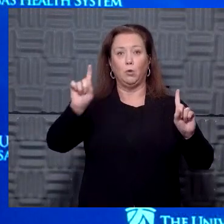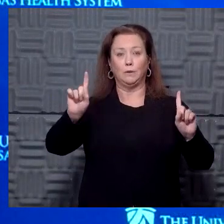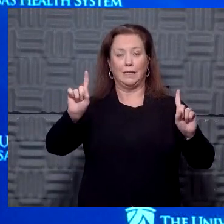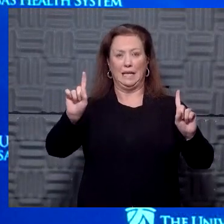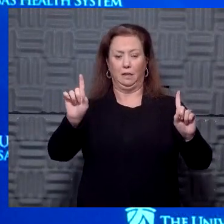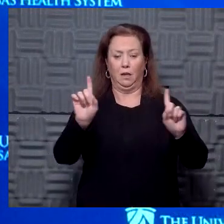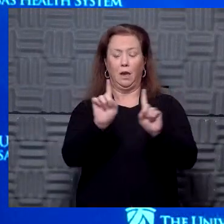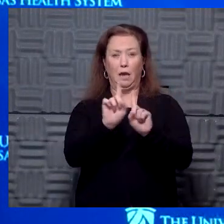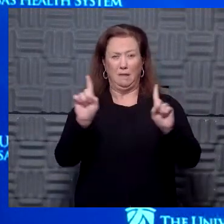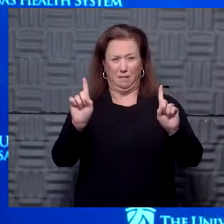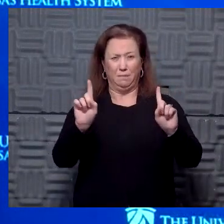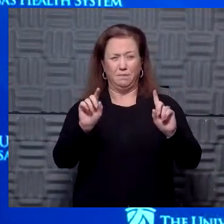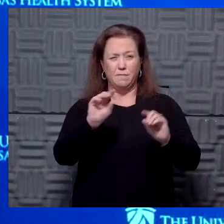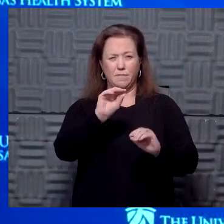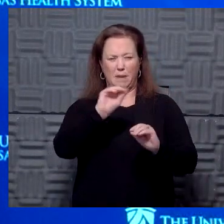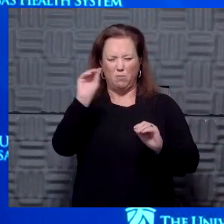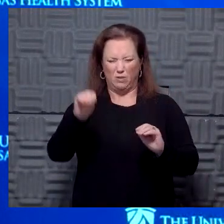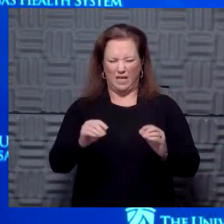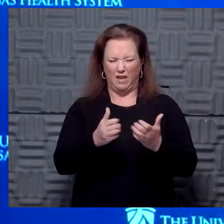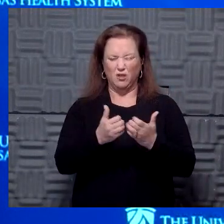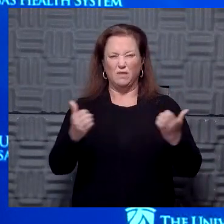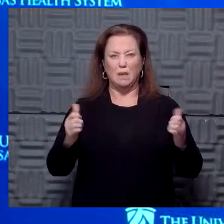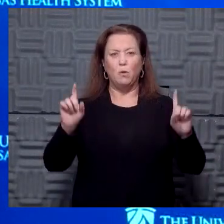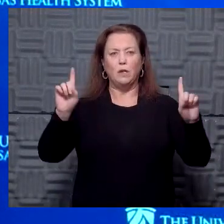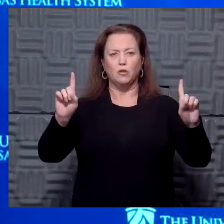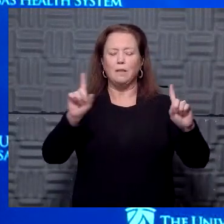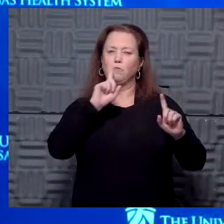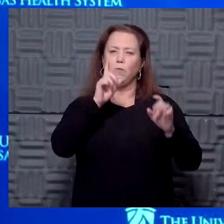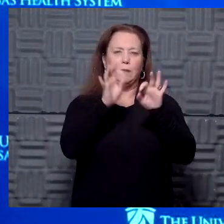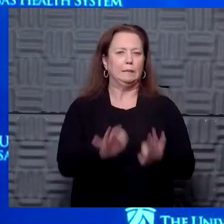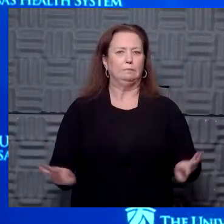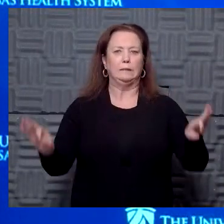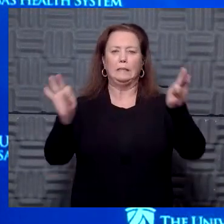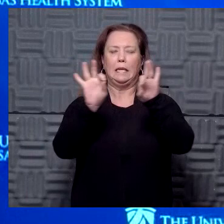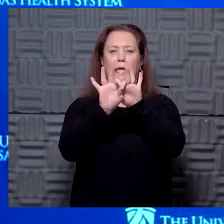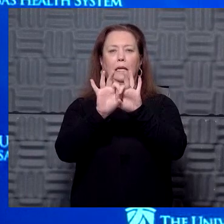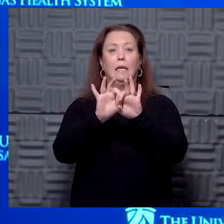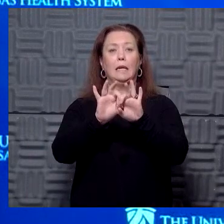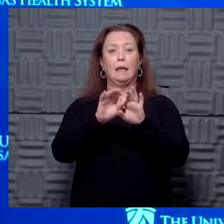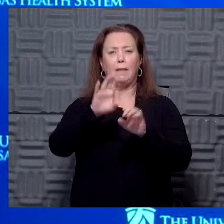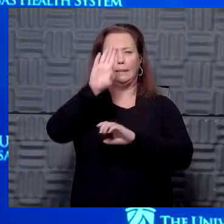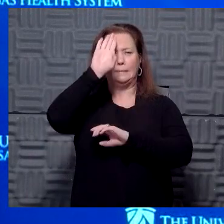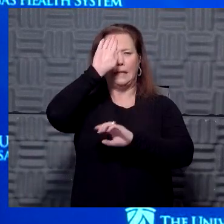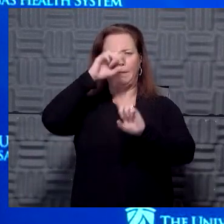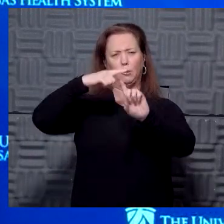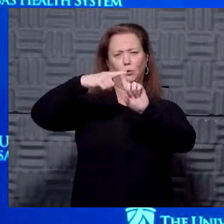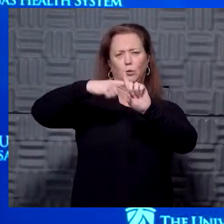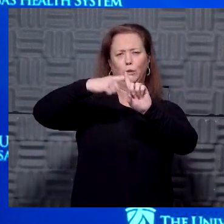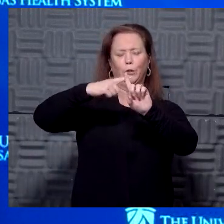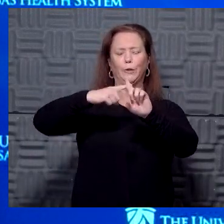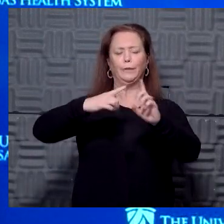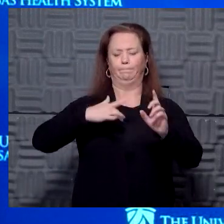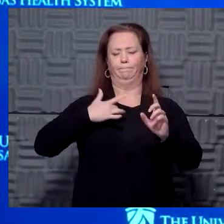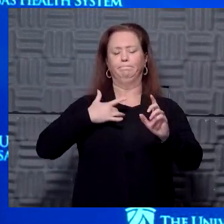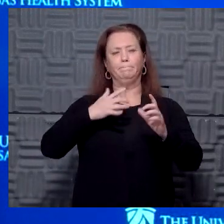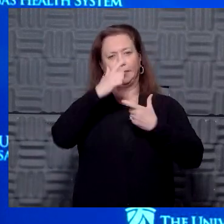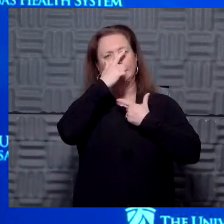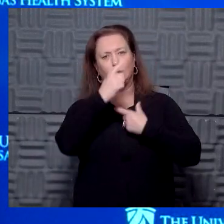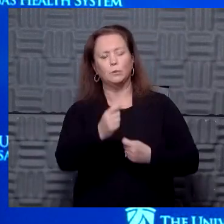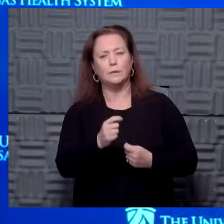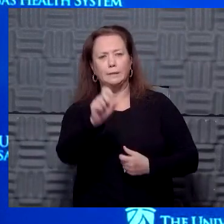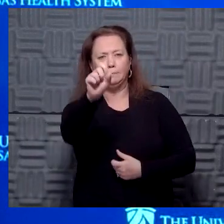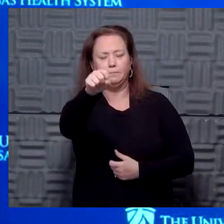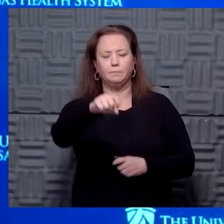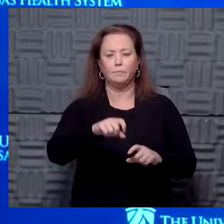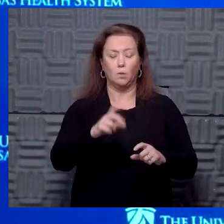dramatically. And so that's going to be the key. I think the temperature sensing stuff is interesting, and we'll see